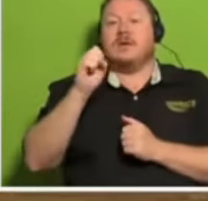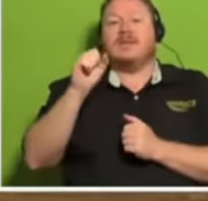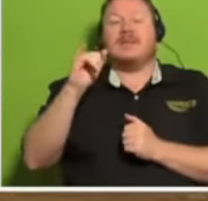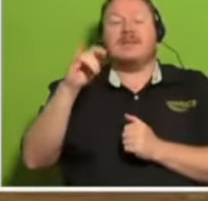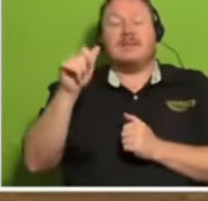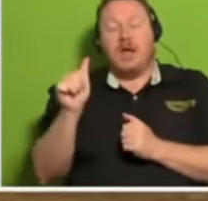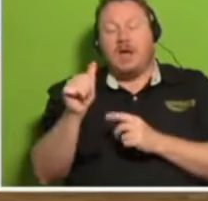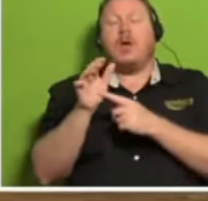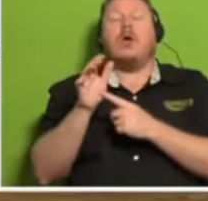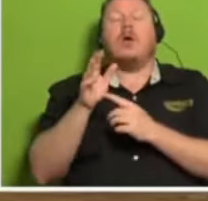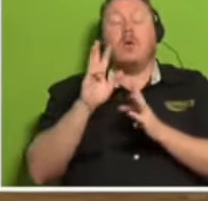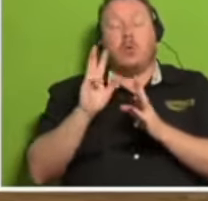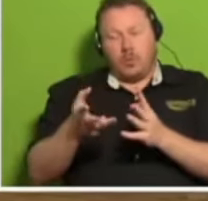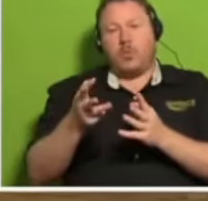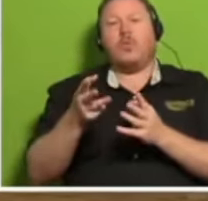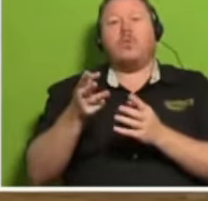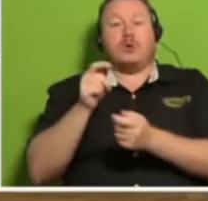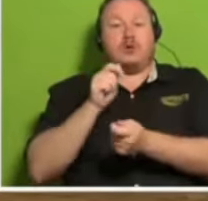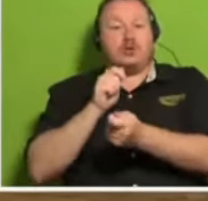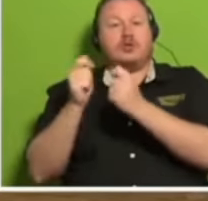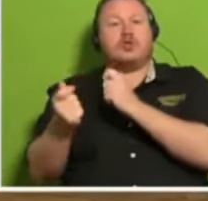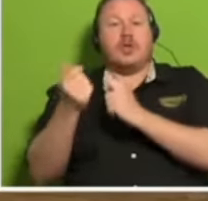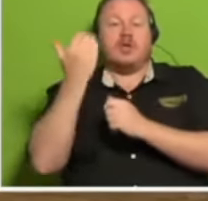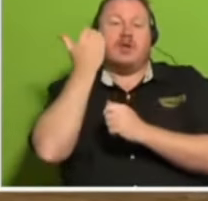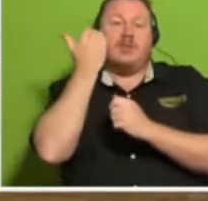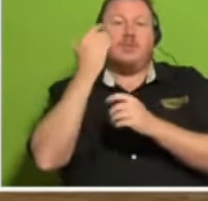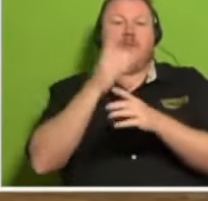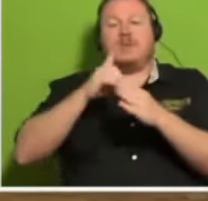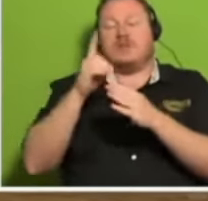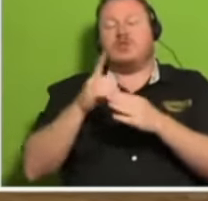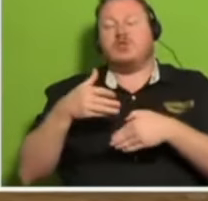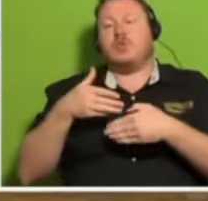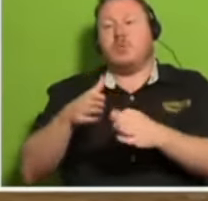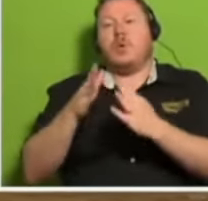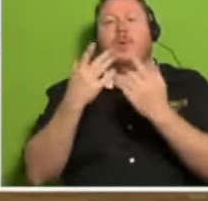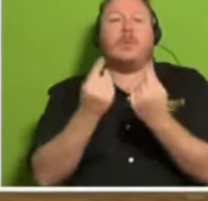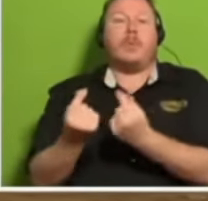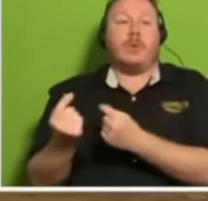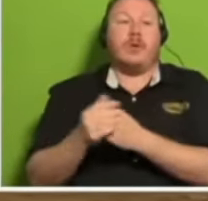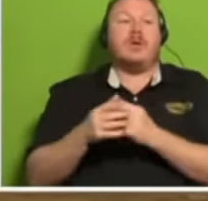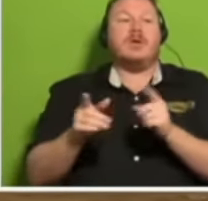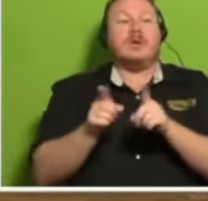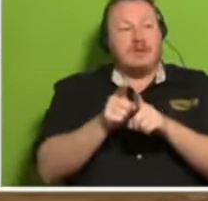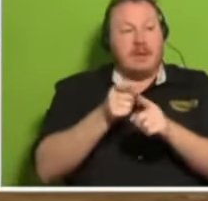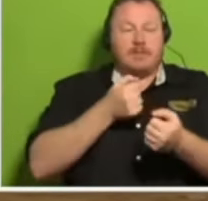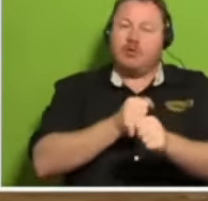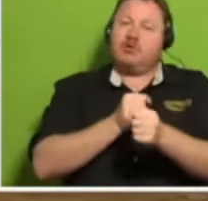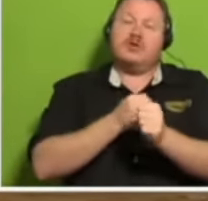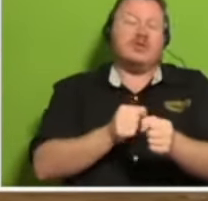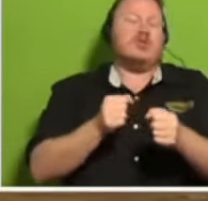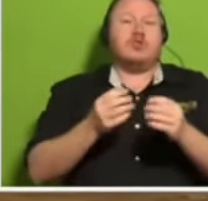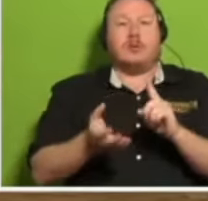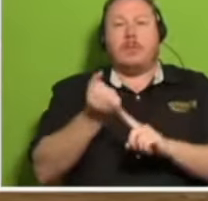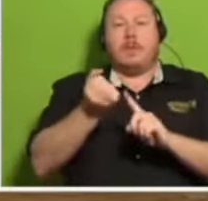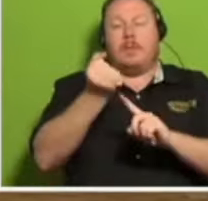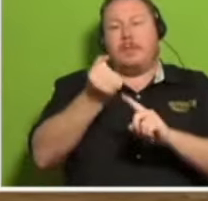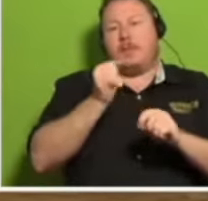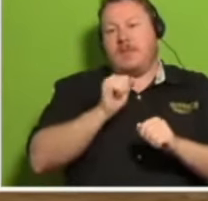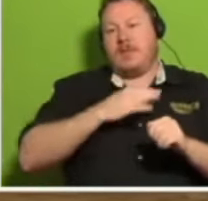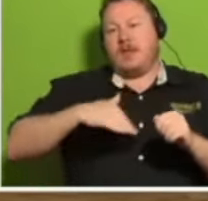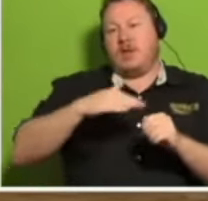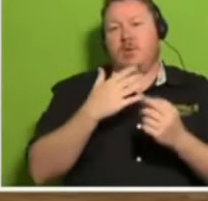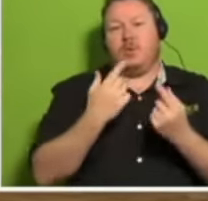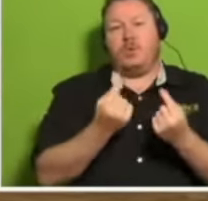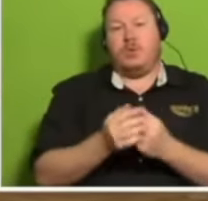digital transformation of government and society while advancing government strategic objectives in this area.